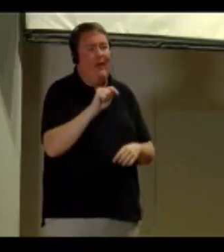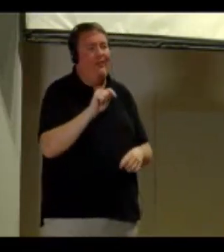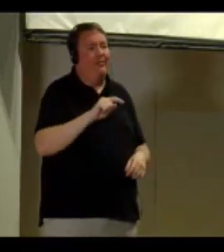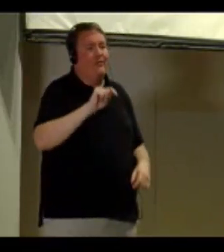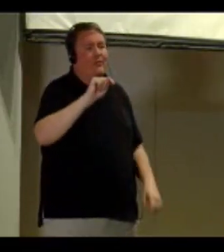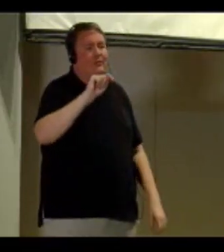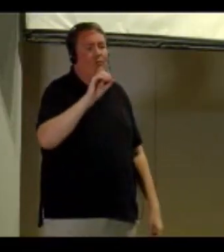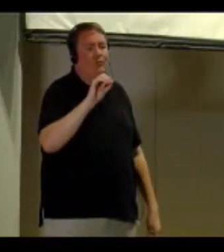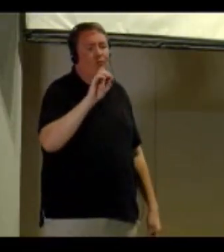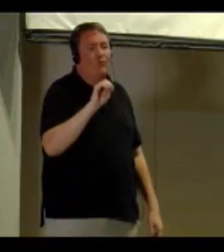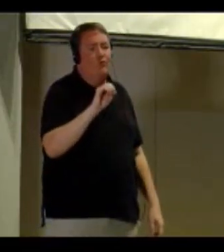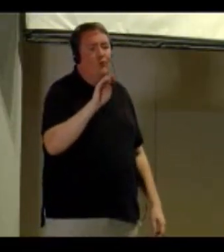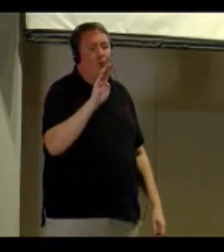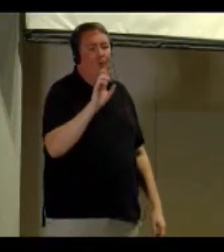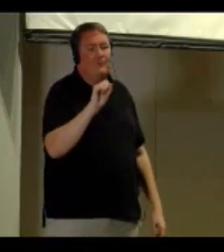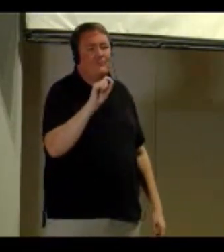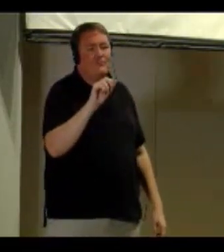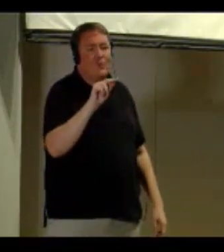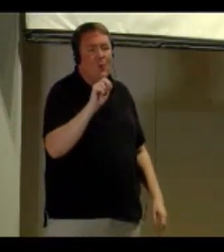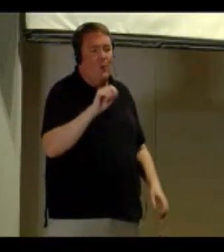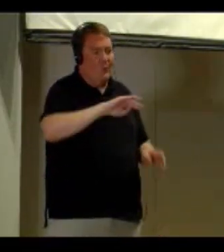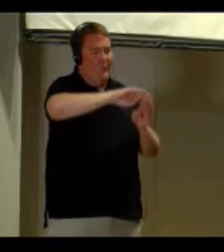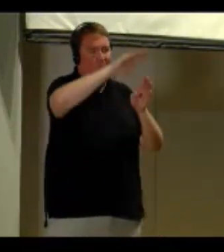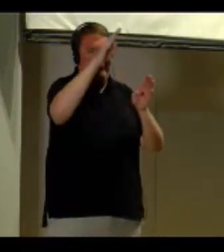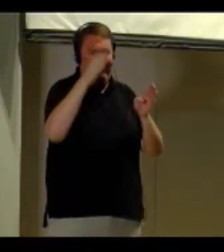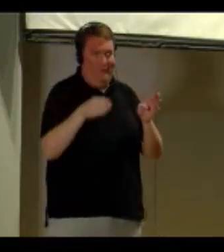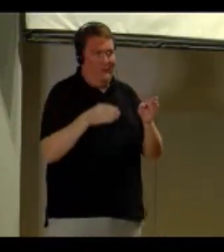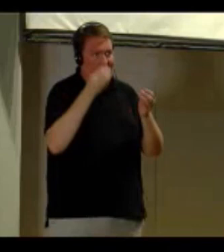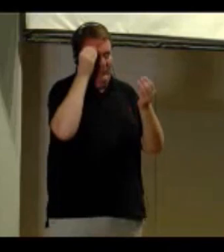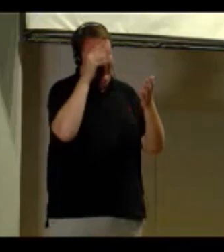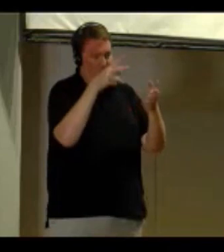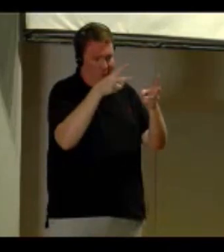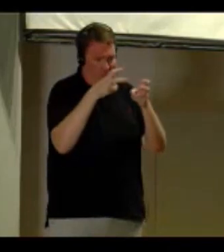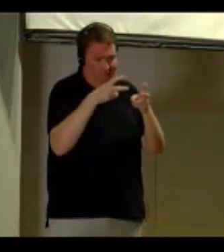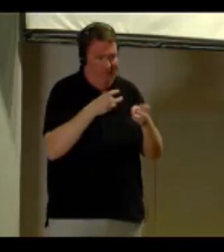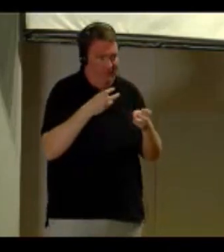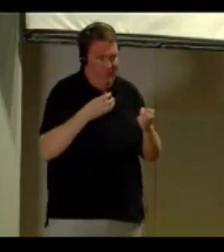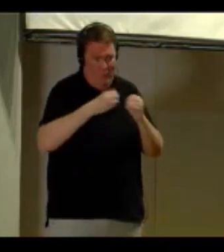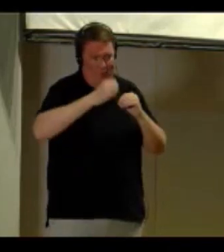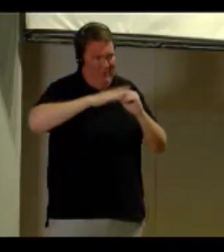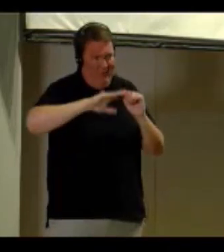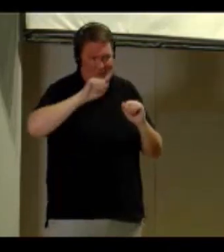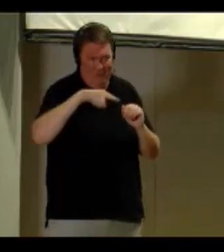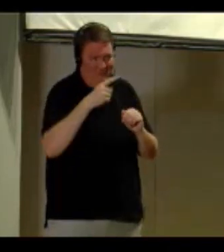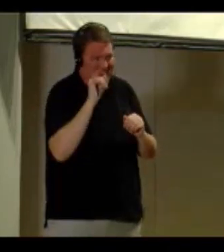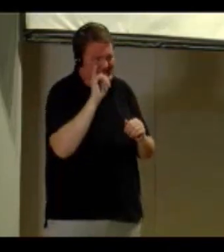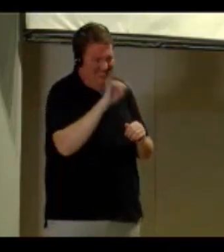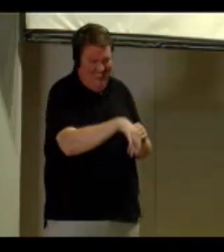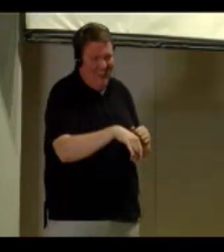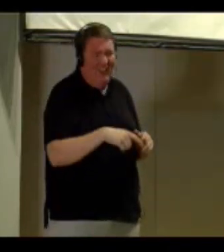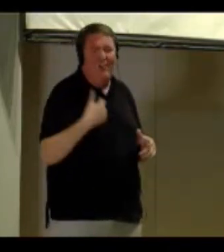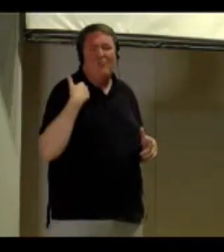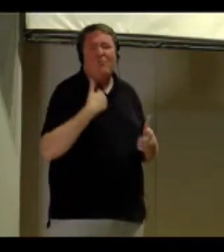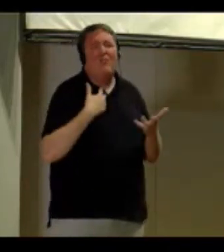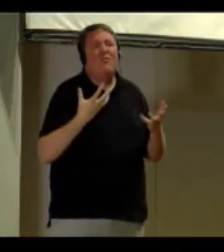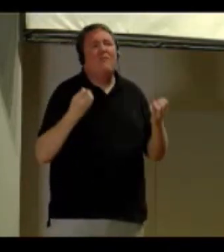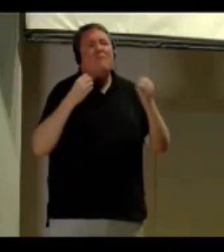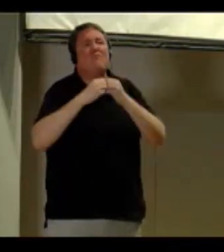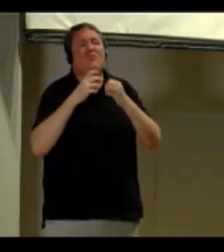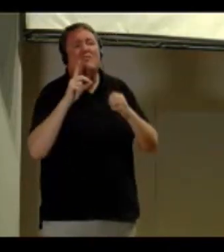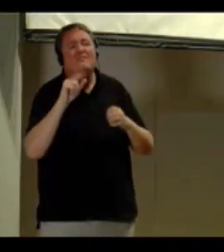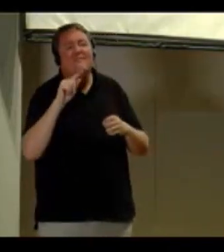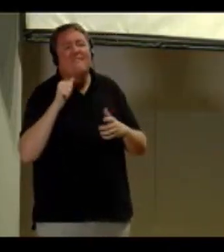information about the object. And we were anxious for some of the partners to offer additional data,